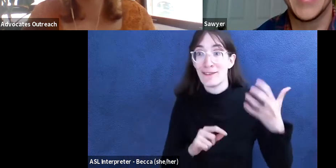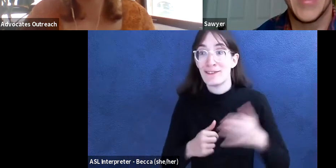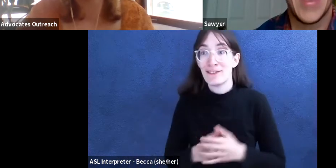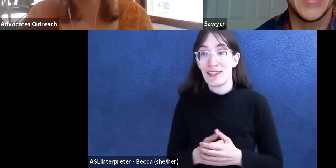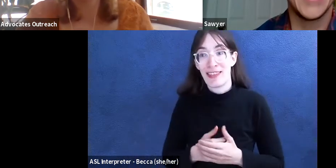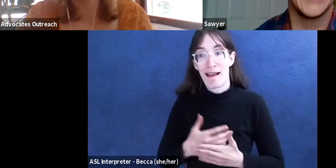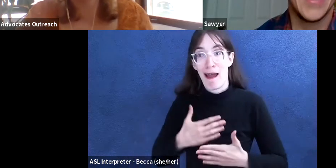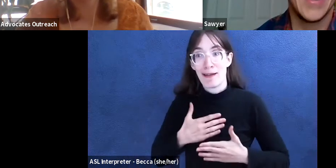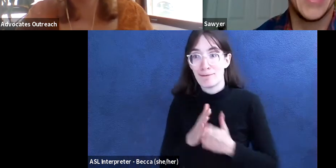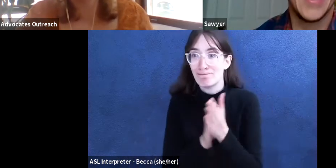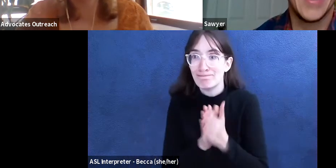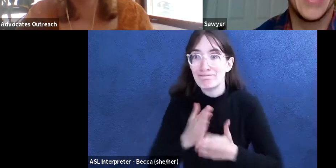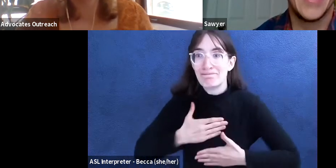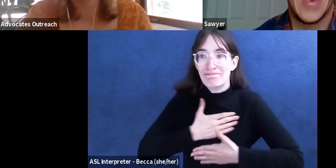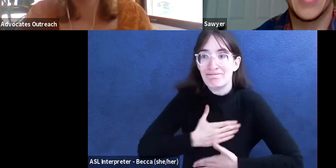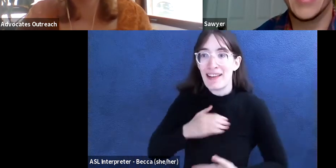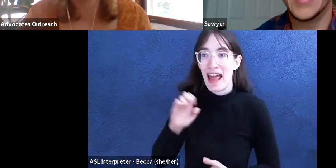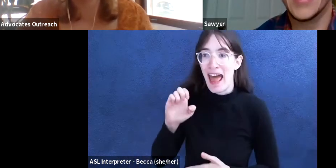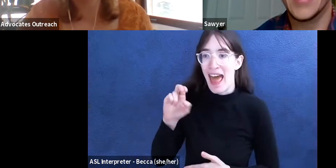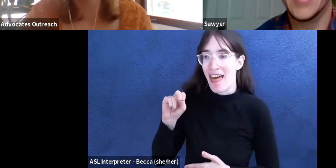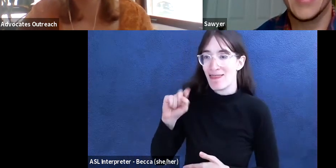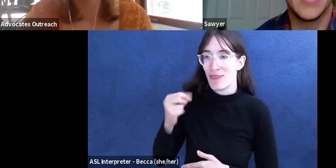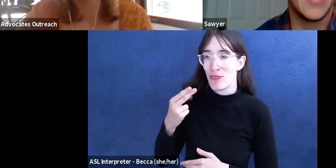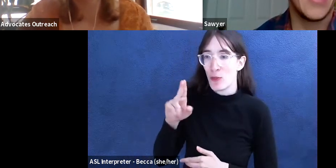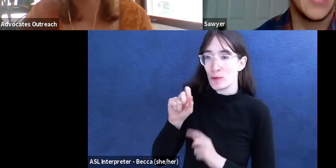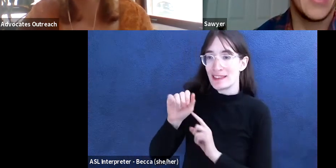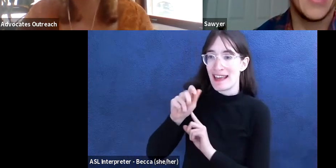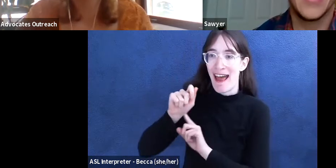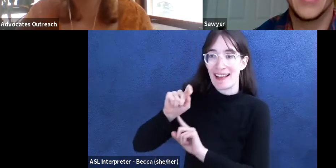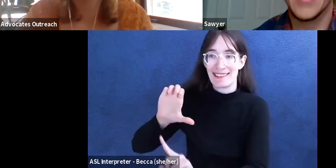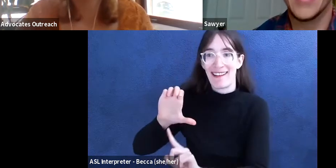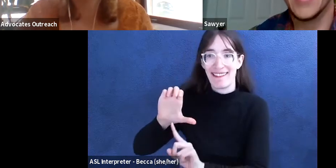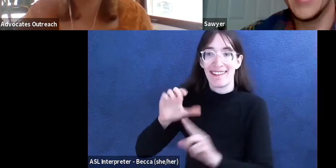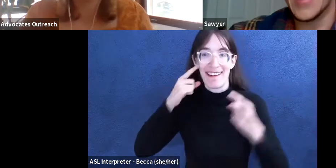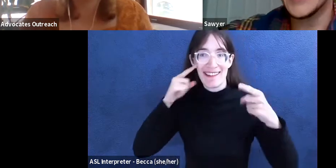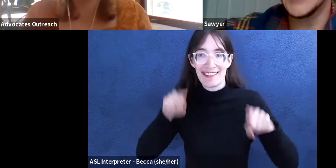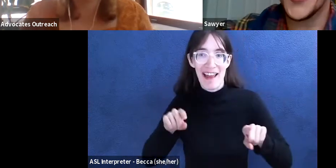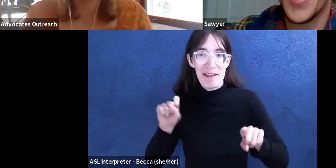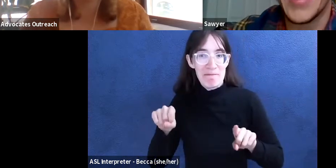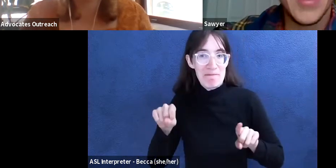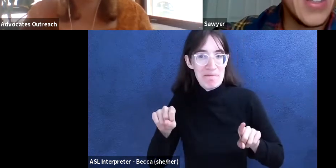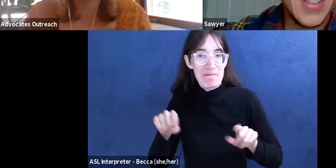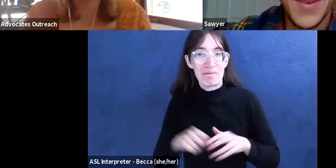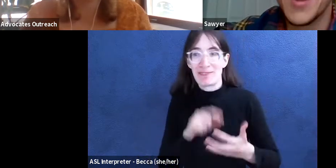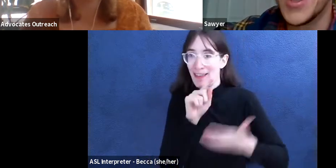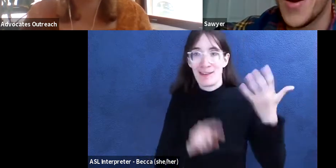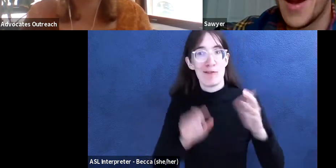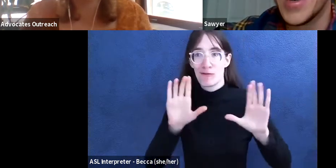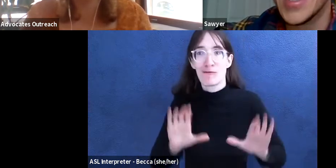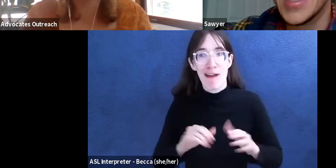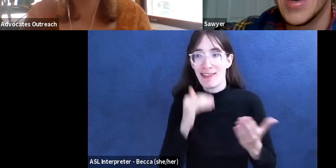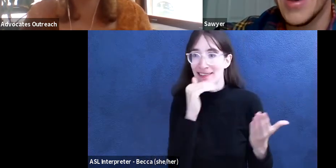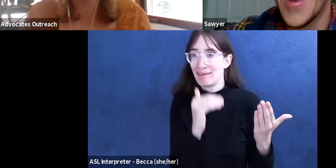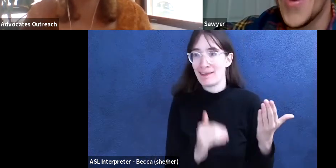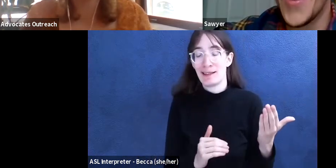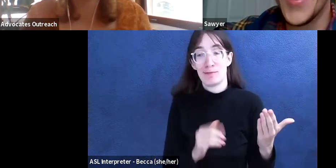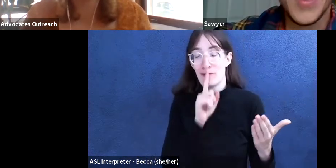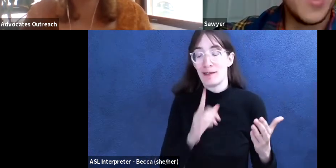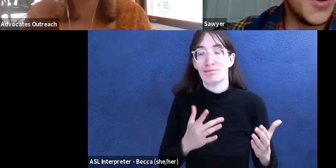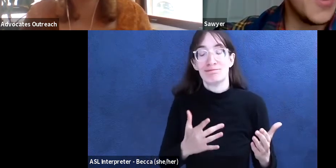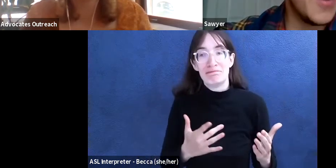I'd like to ask folks, what are some examples of values about sexuality that you would like to share with